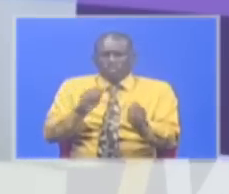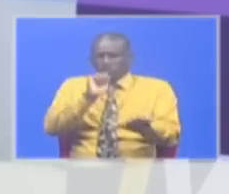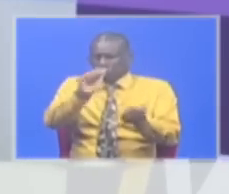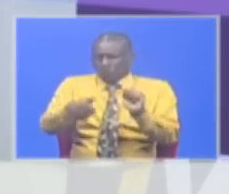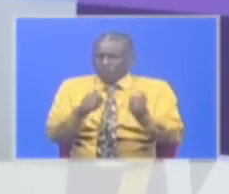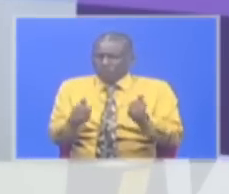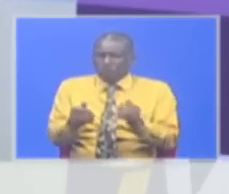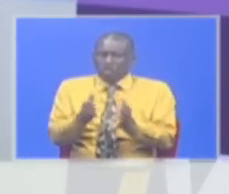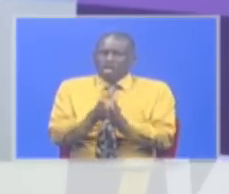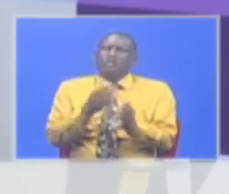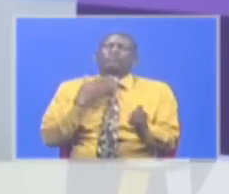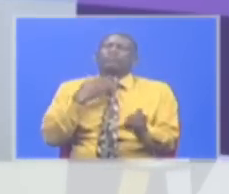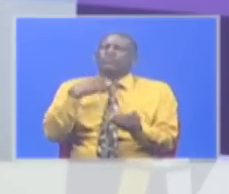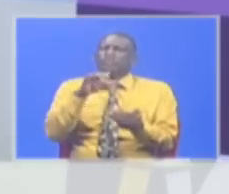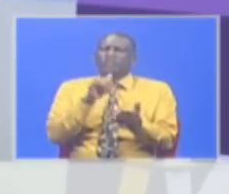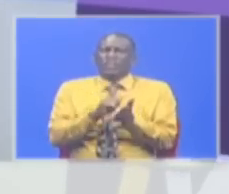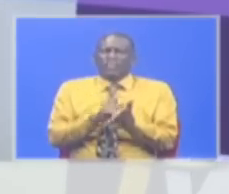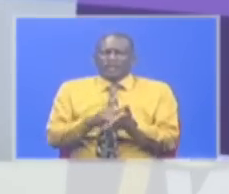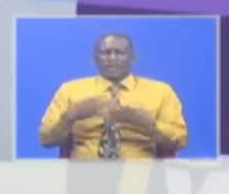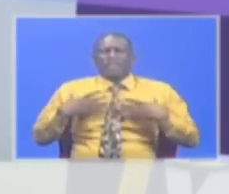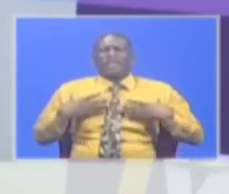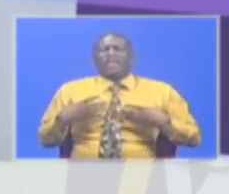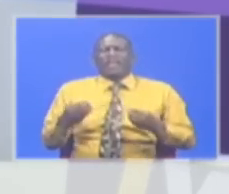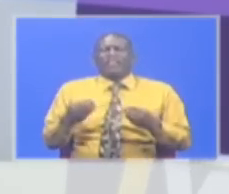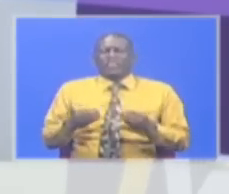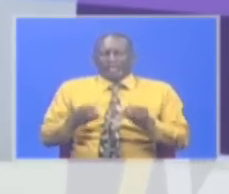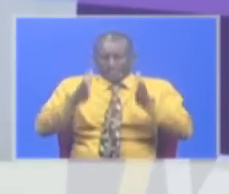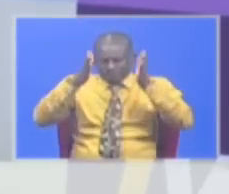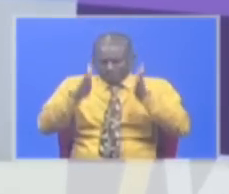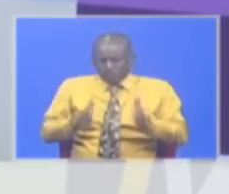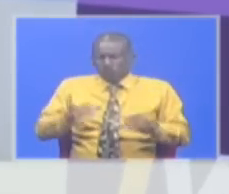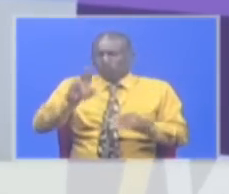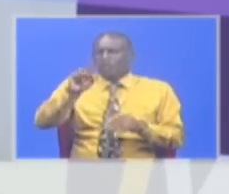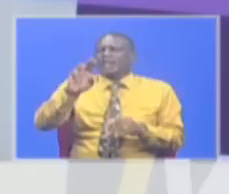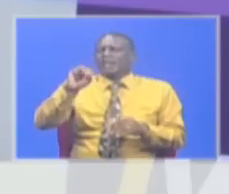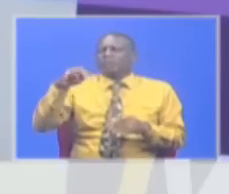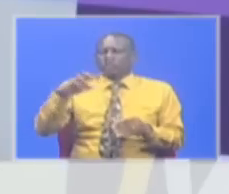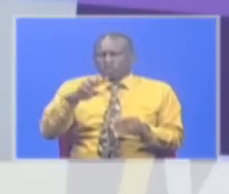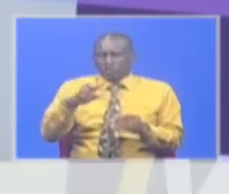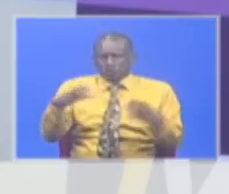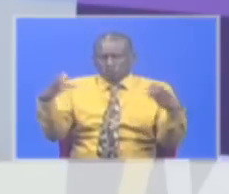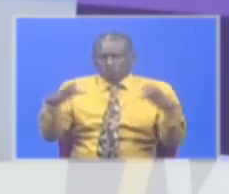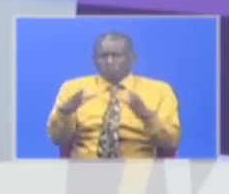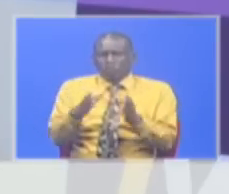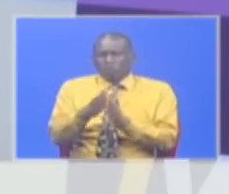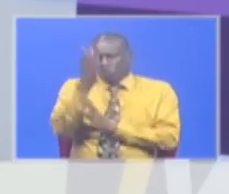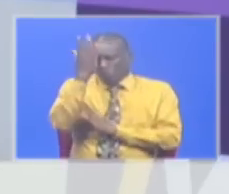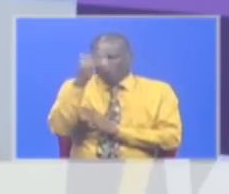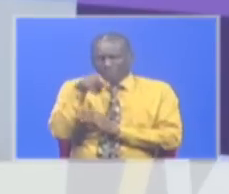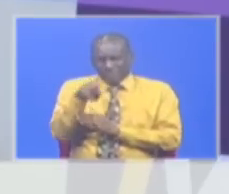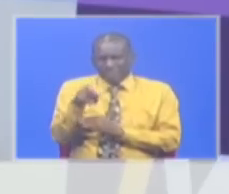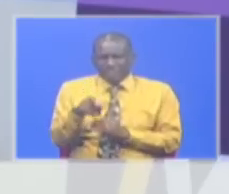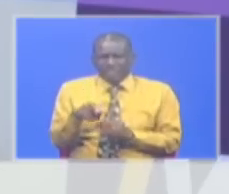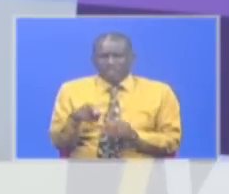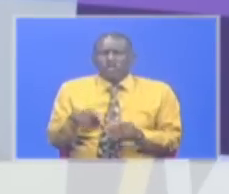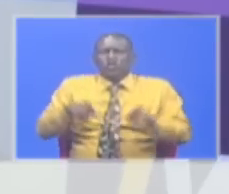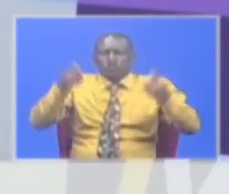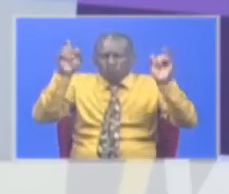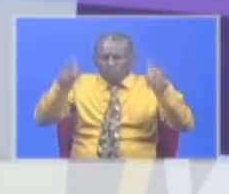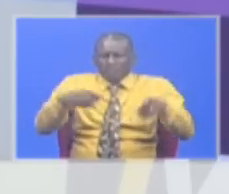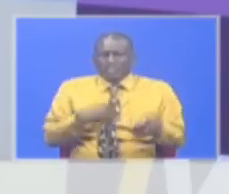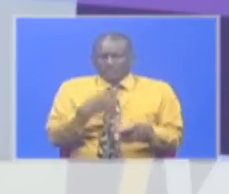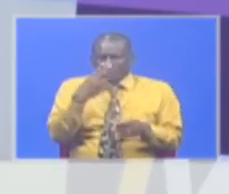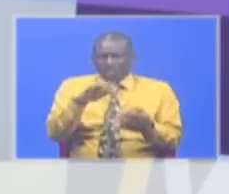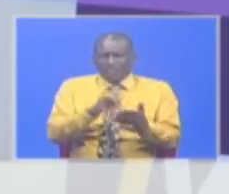that health is very personal to the Nation Media Group. And why is that so? I think you must have seen that